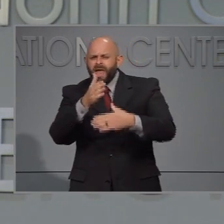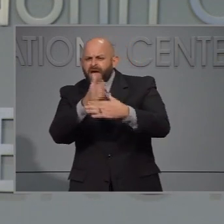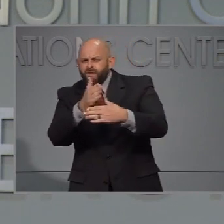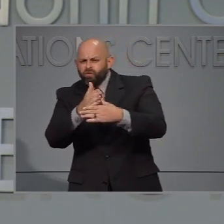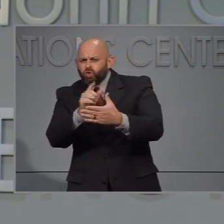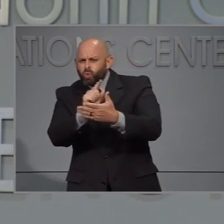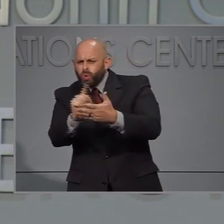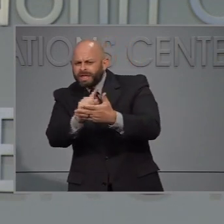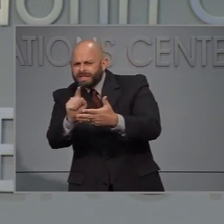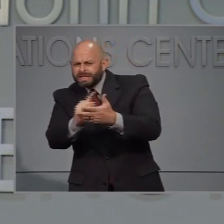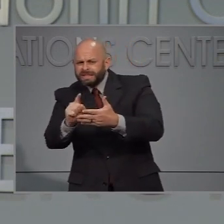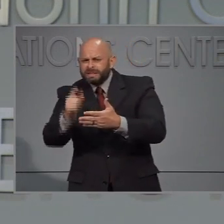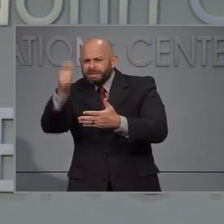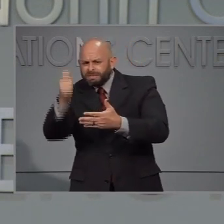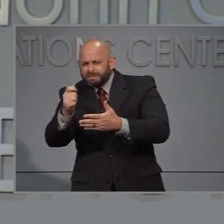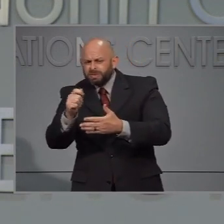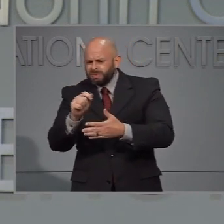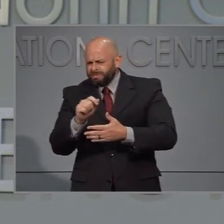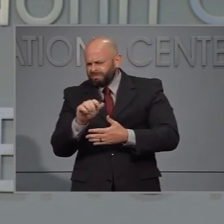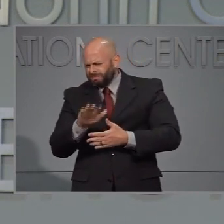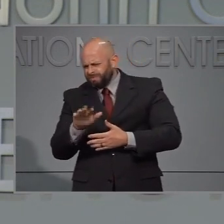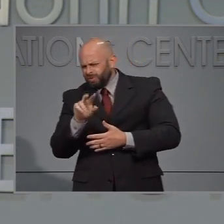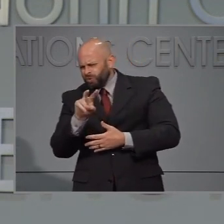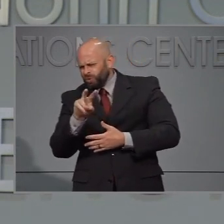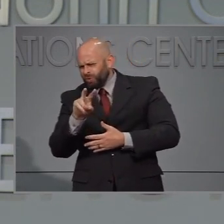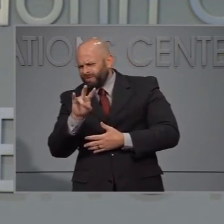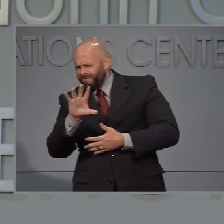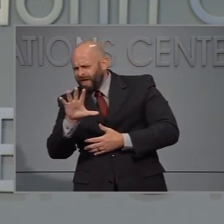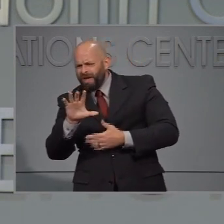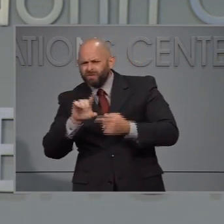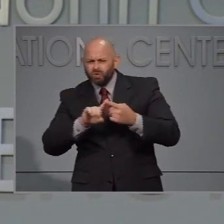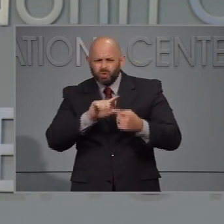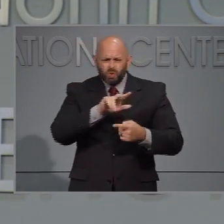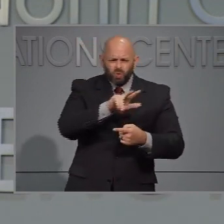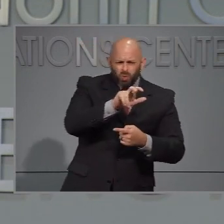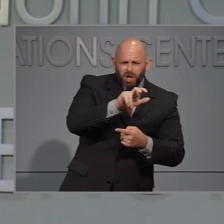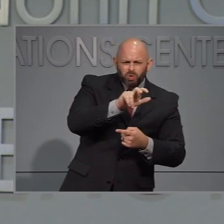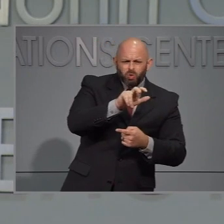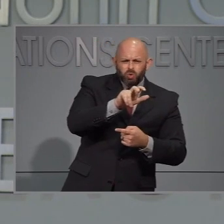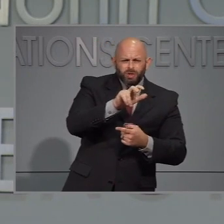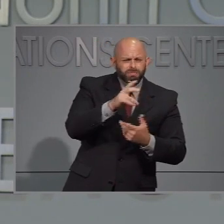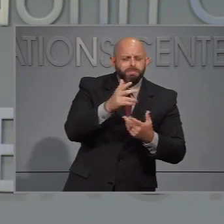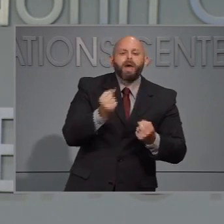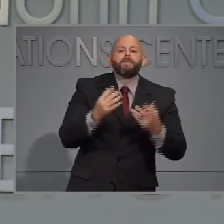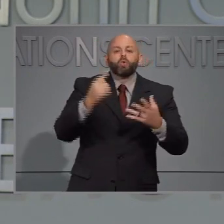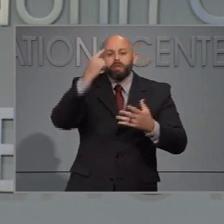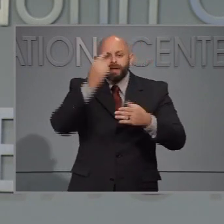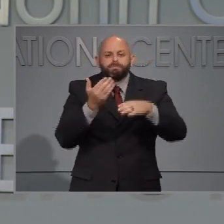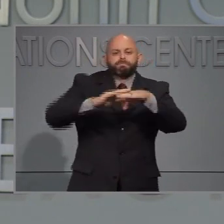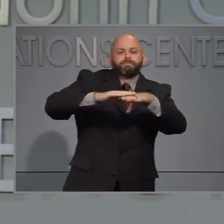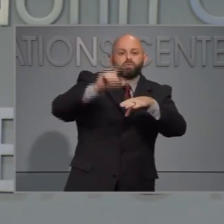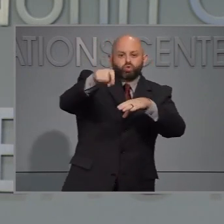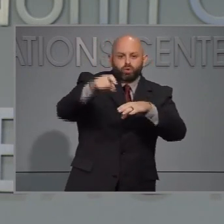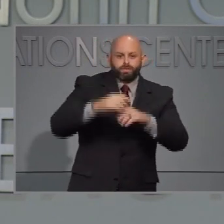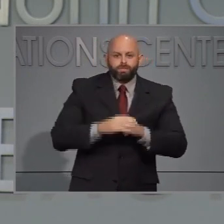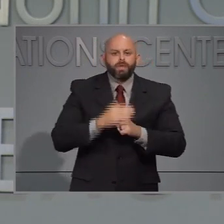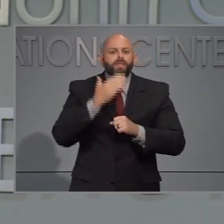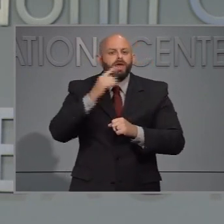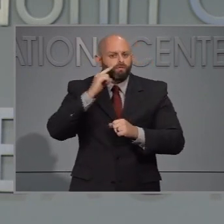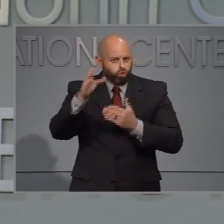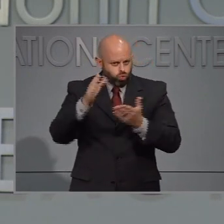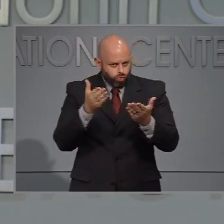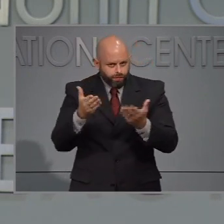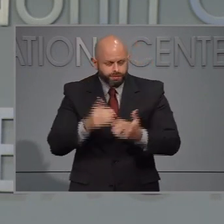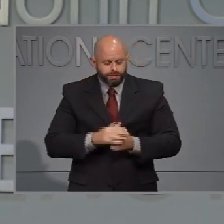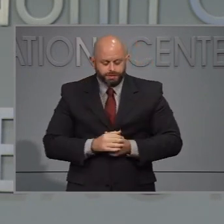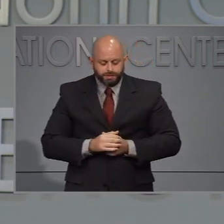to 350 range in North Carolina. What do you think it should be? Thank you for your public service. Sure. Well,